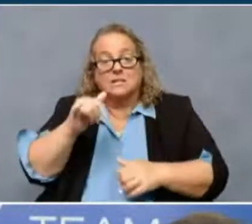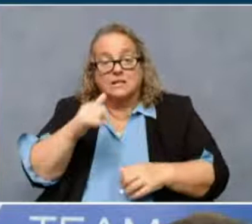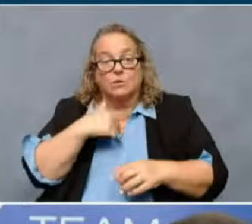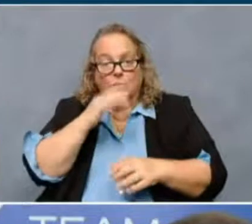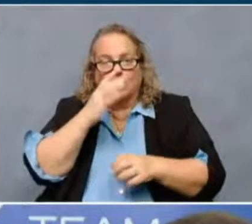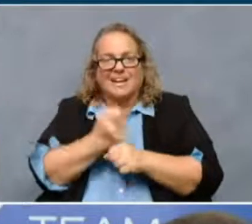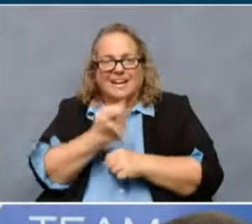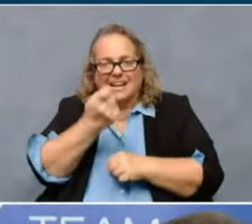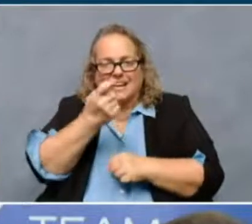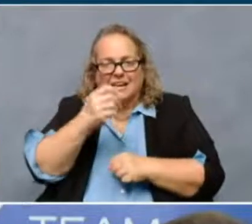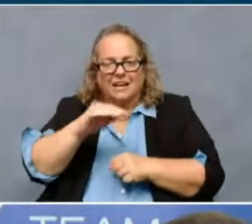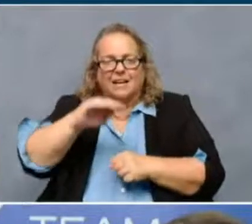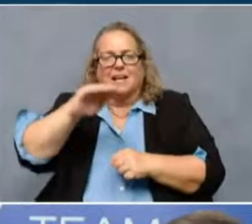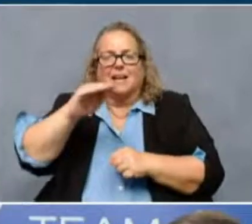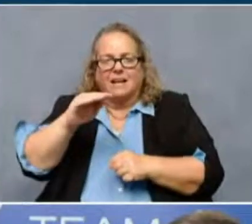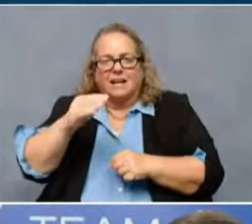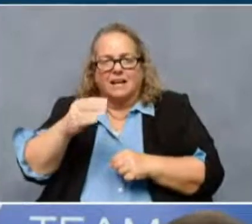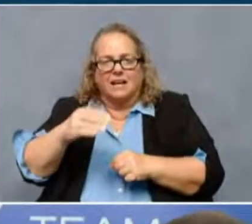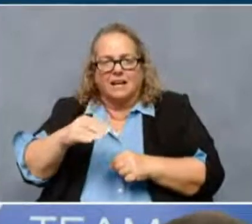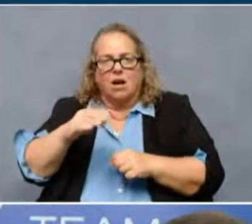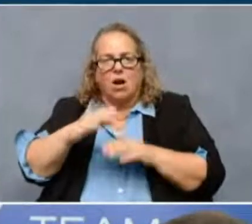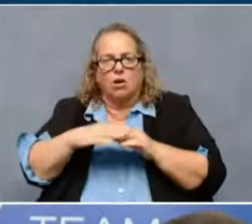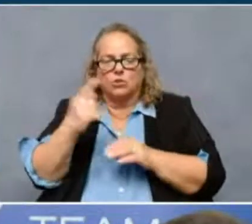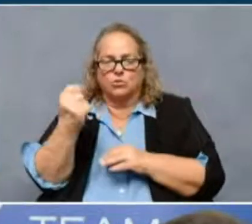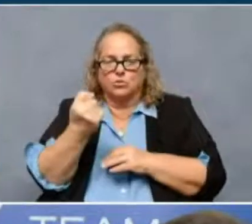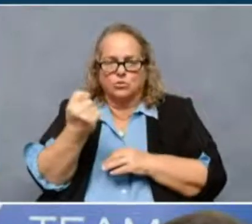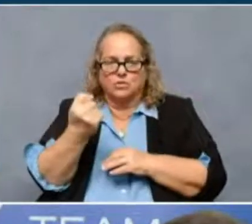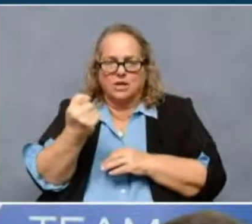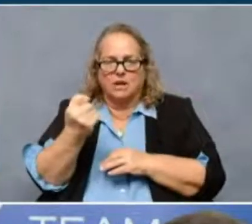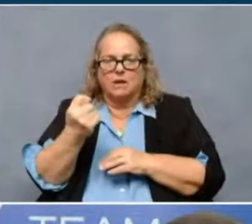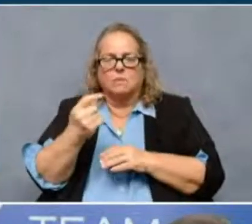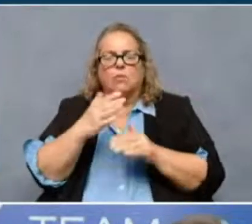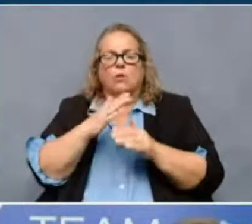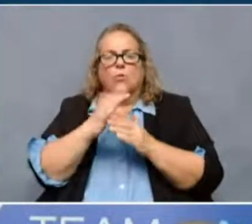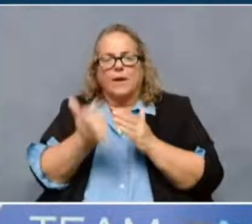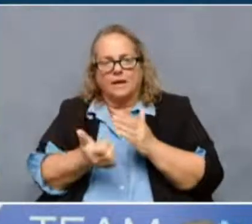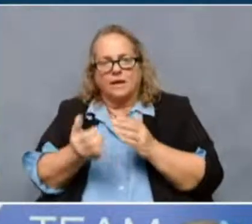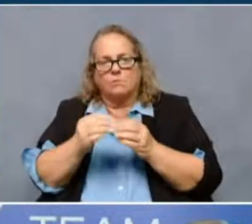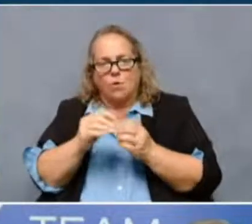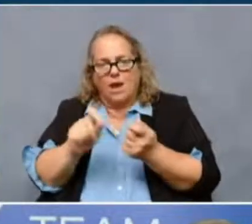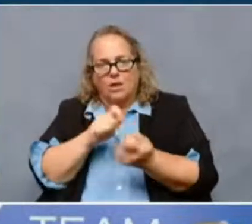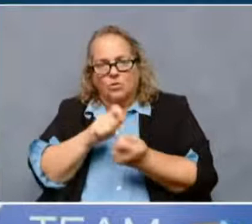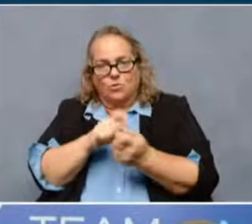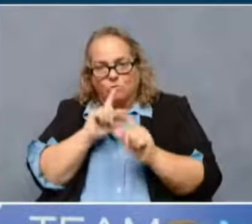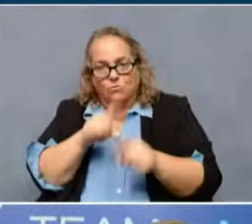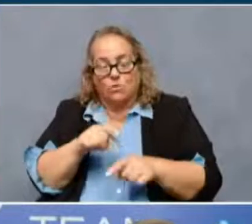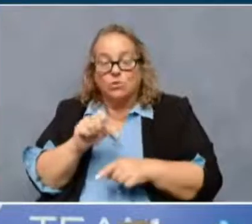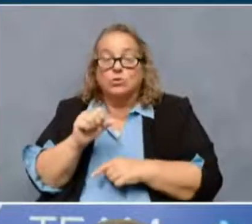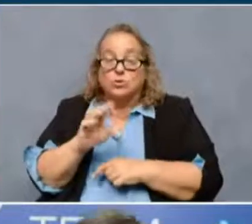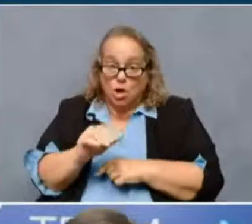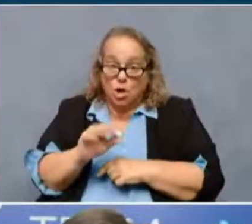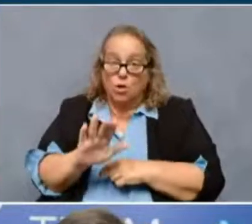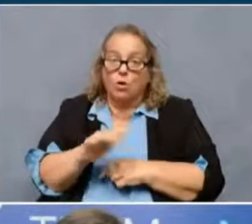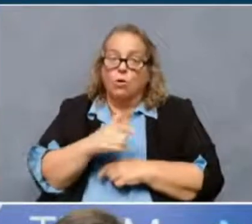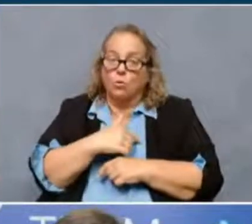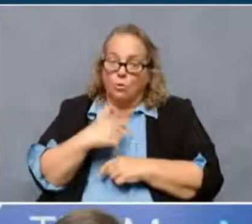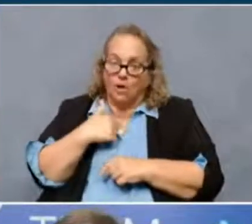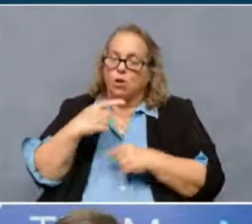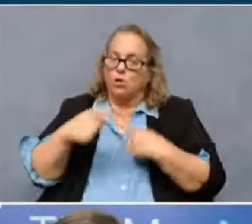And then on Tuesday, maybe we get the more accurate reports from what we have seen. So we are trending in the right